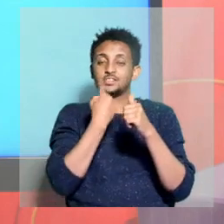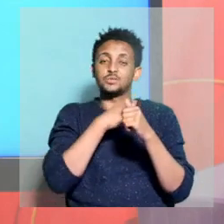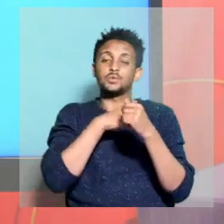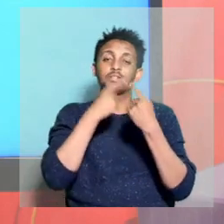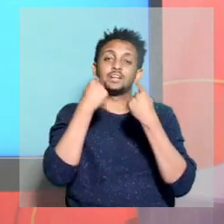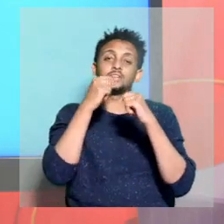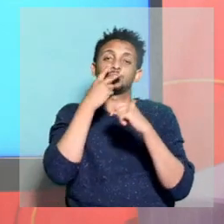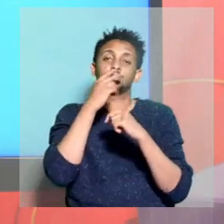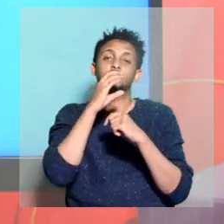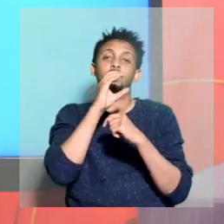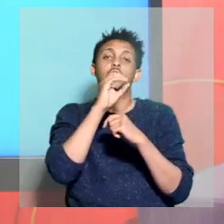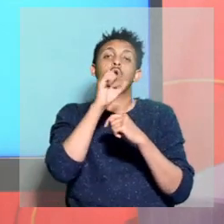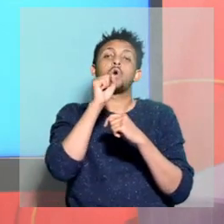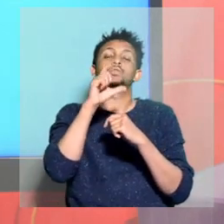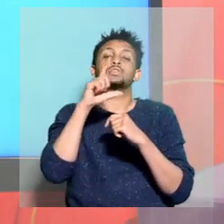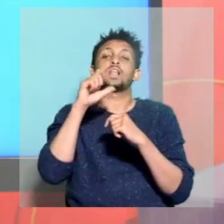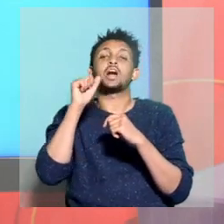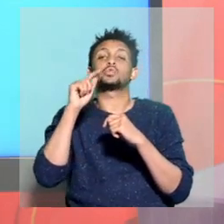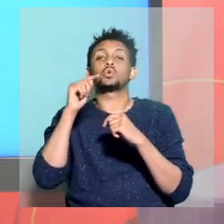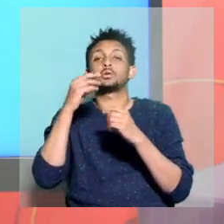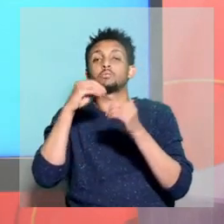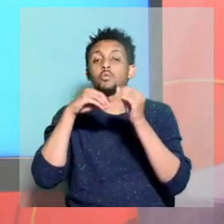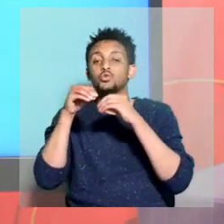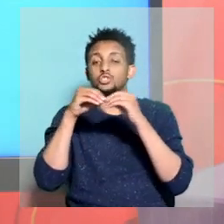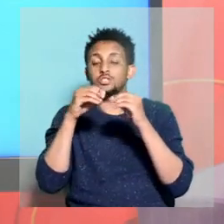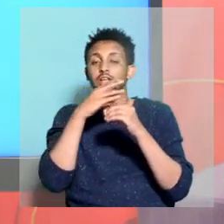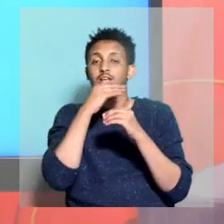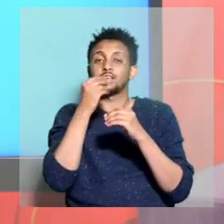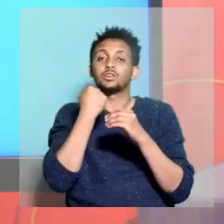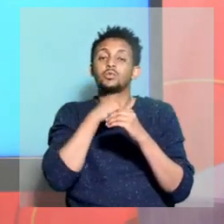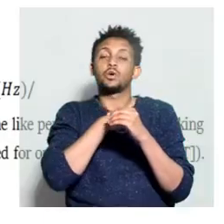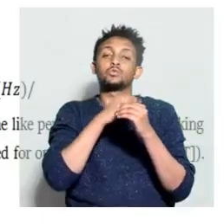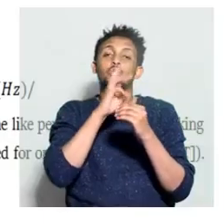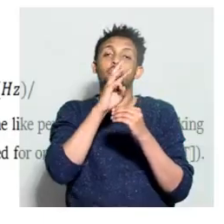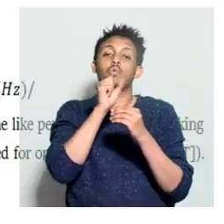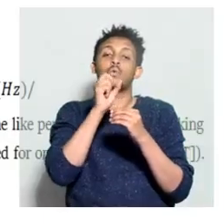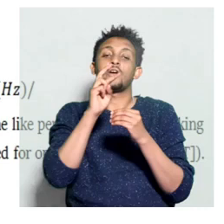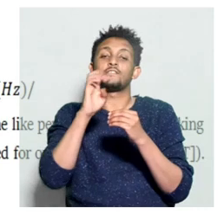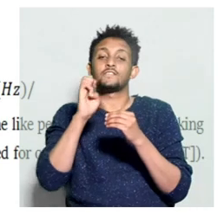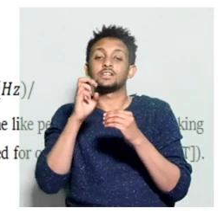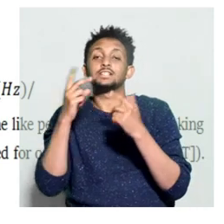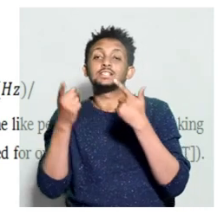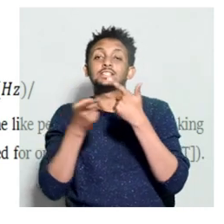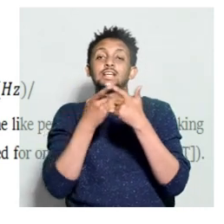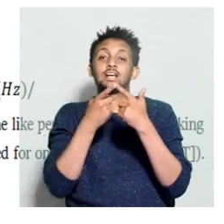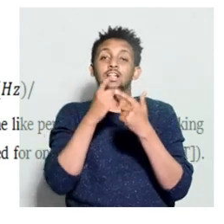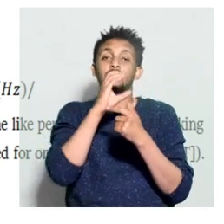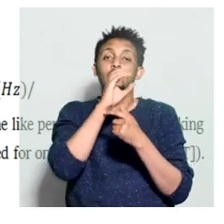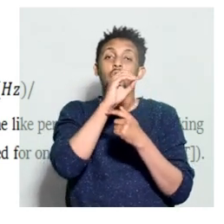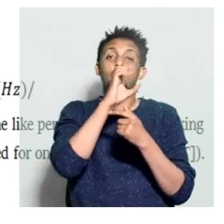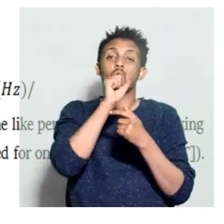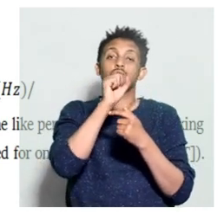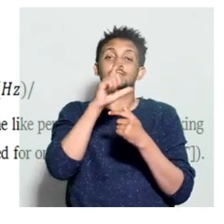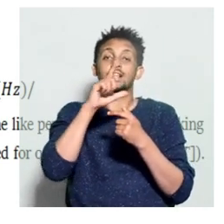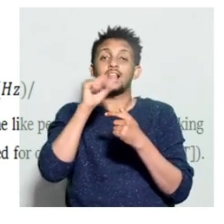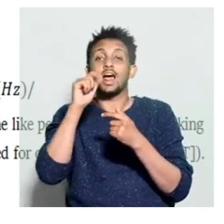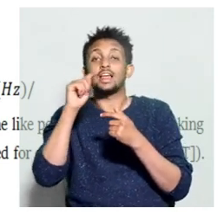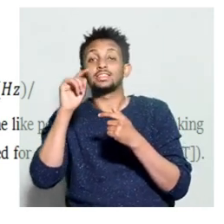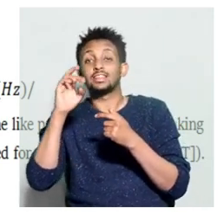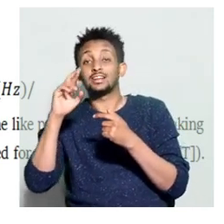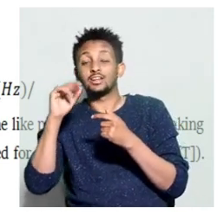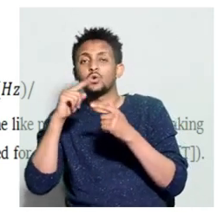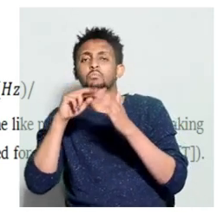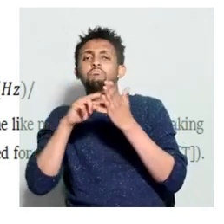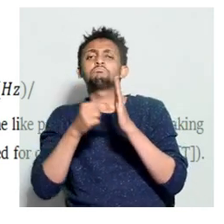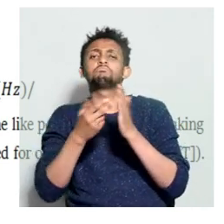see about oscillatory motion, then we'll try to see about waves. Unit 2 says that oscillatory motion and waves. So first,